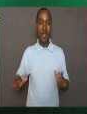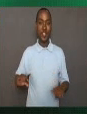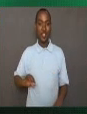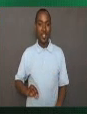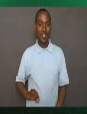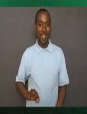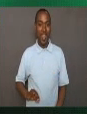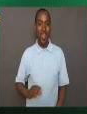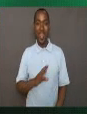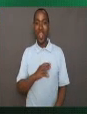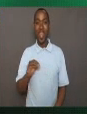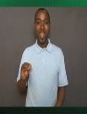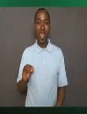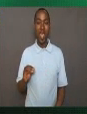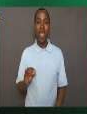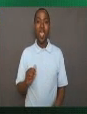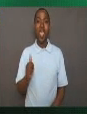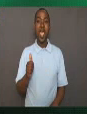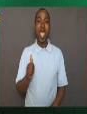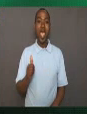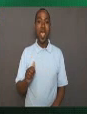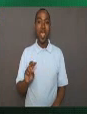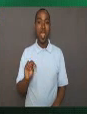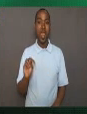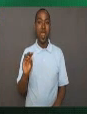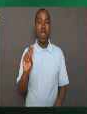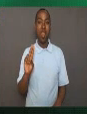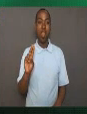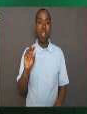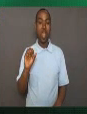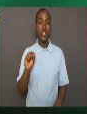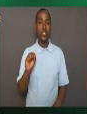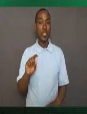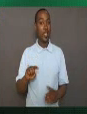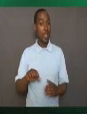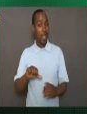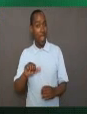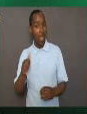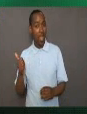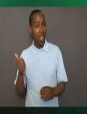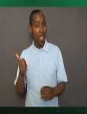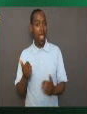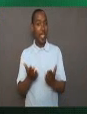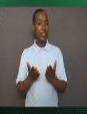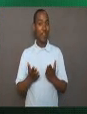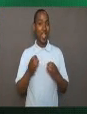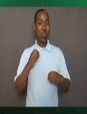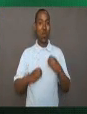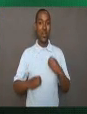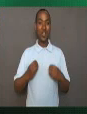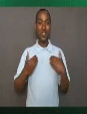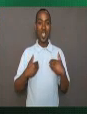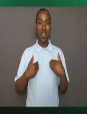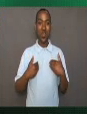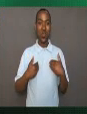intestine, and the anus. There are also necessary organs